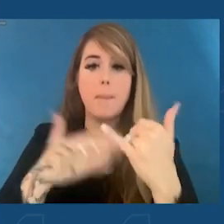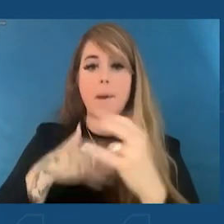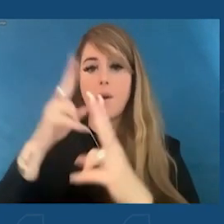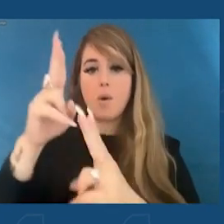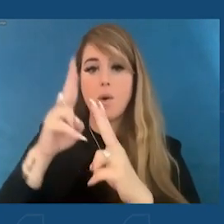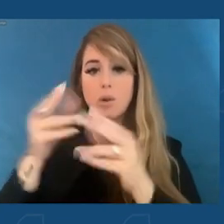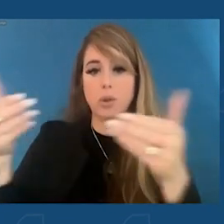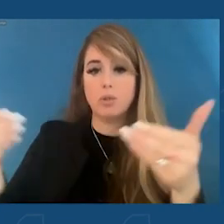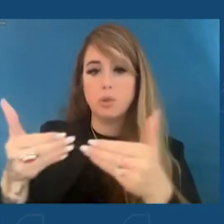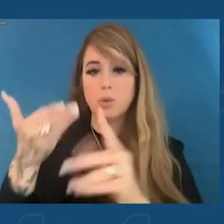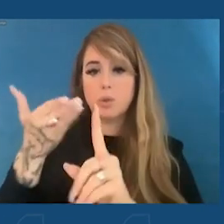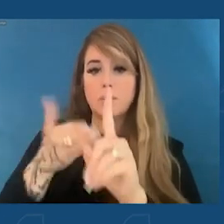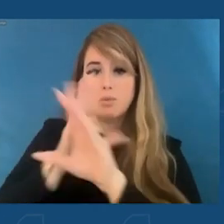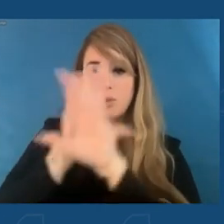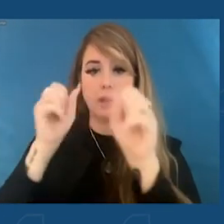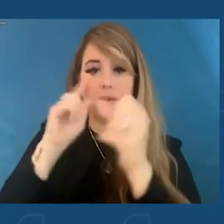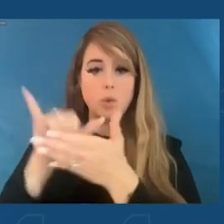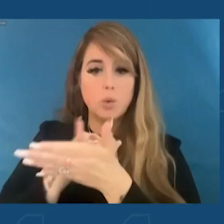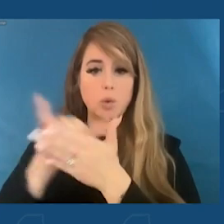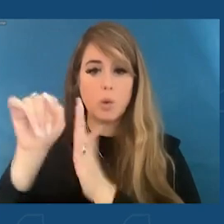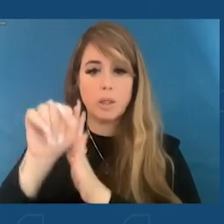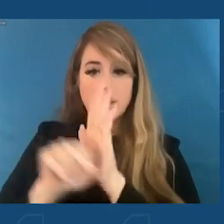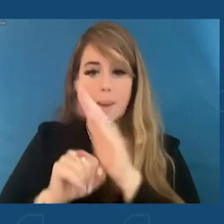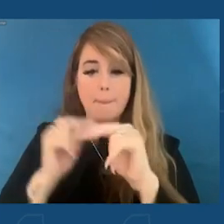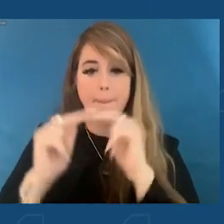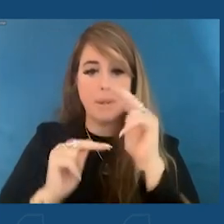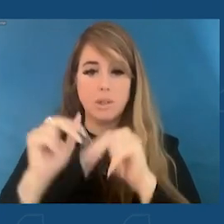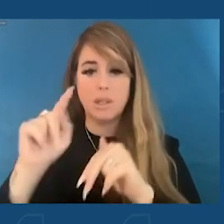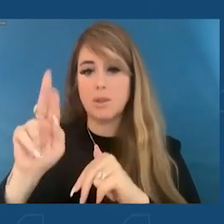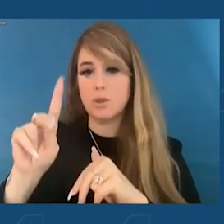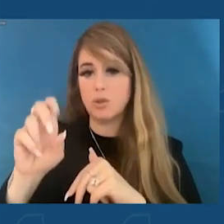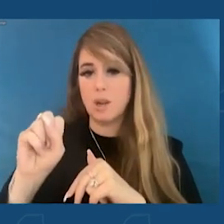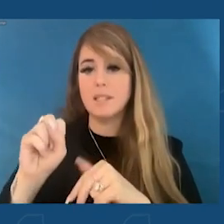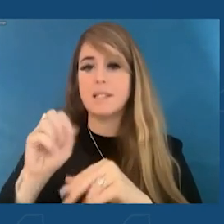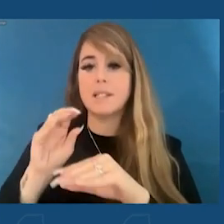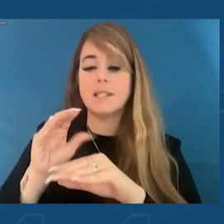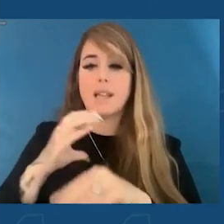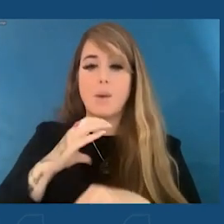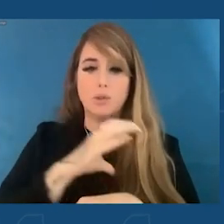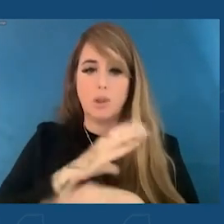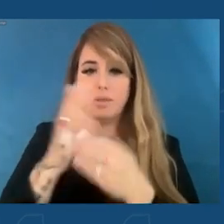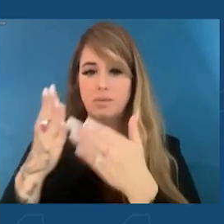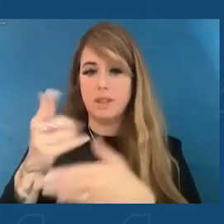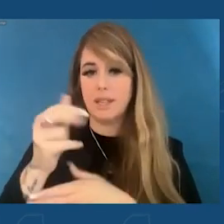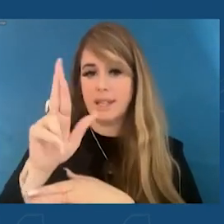to you the President of the New York State Building Trades Council, Gary LaBarbera.